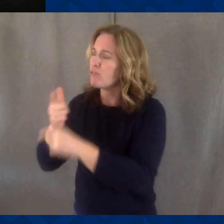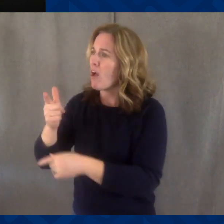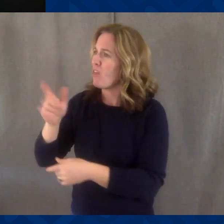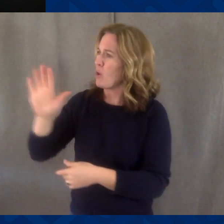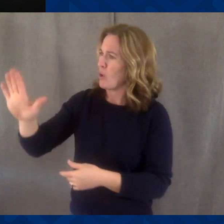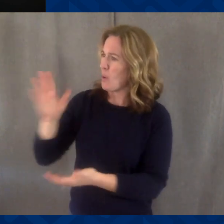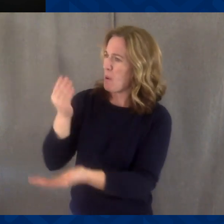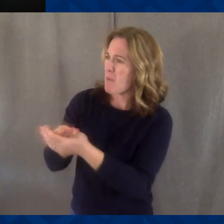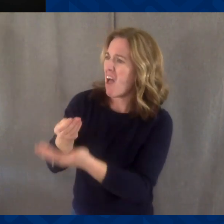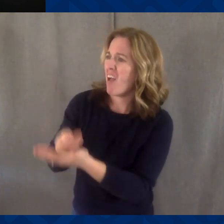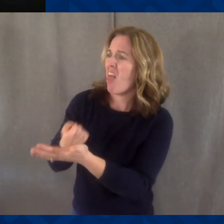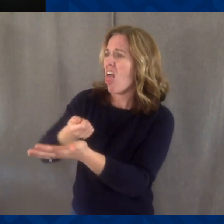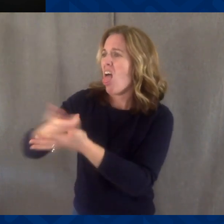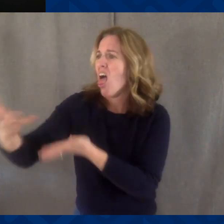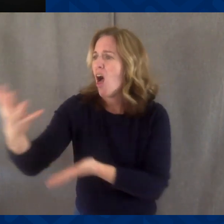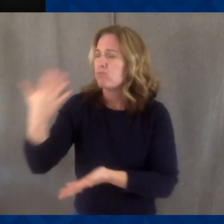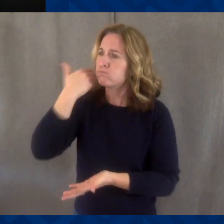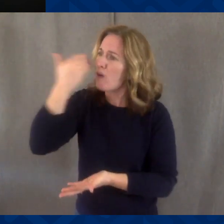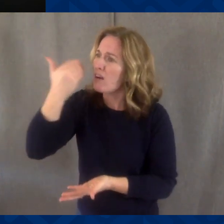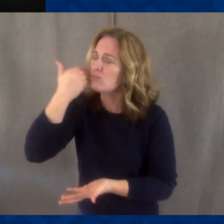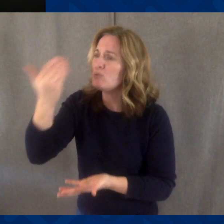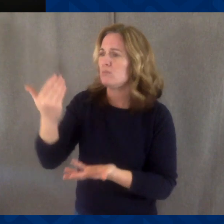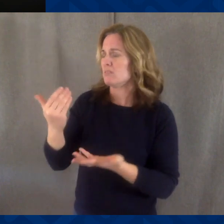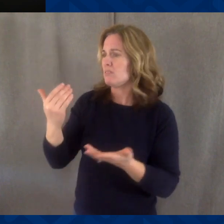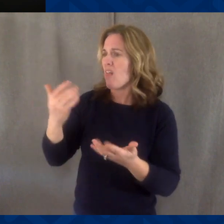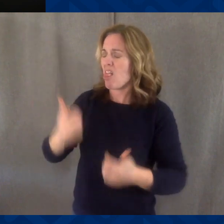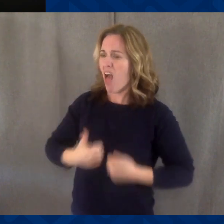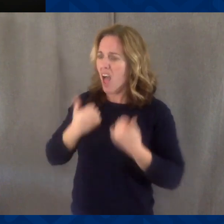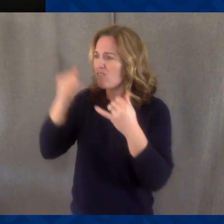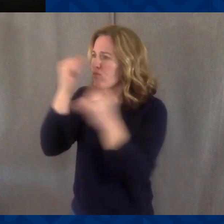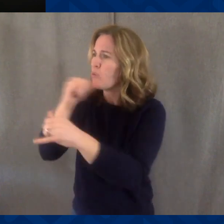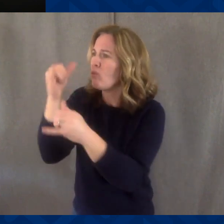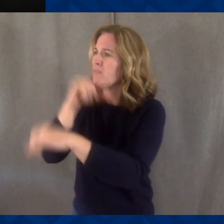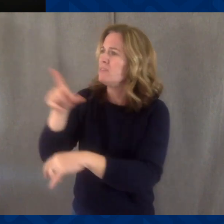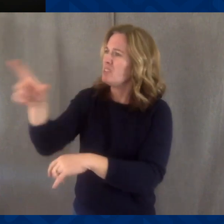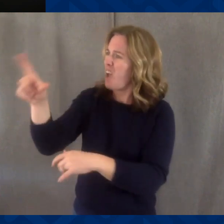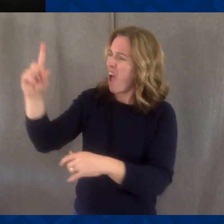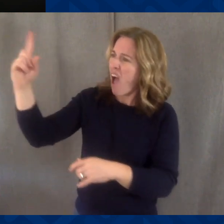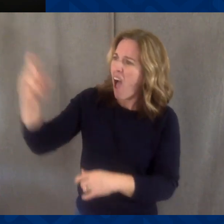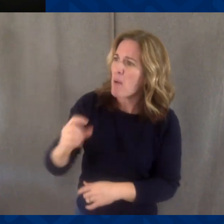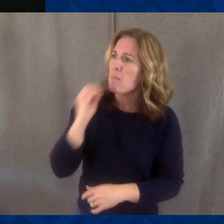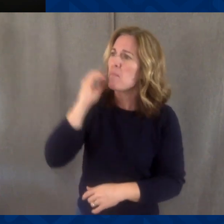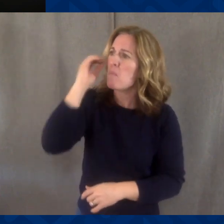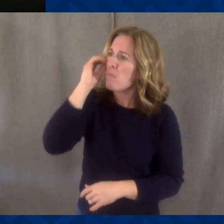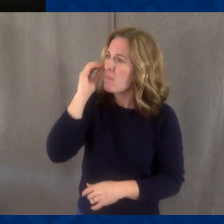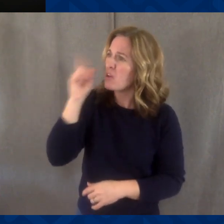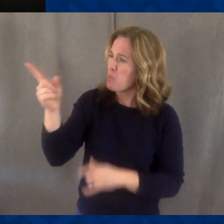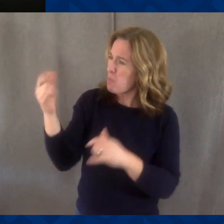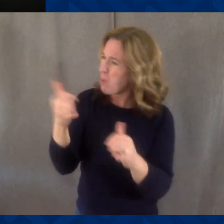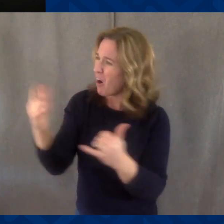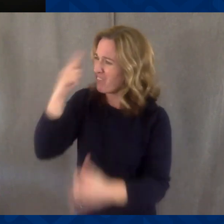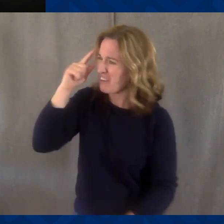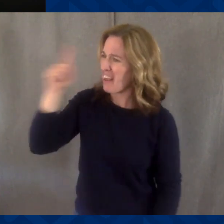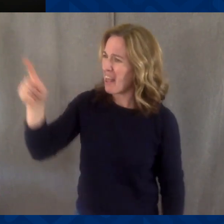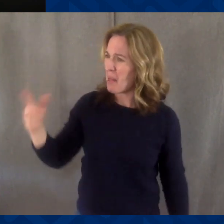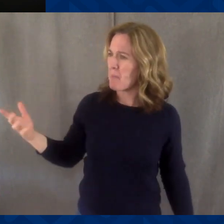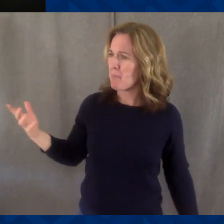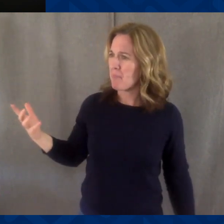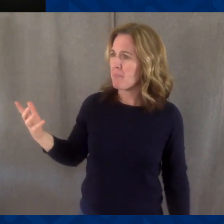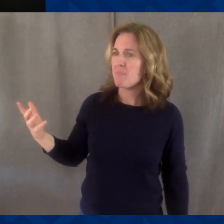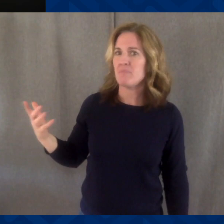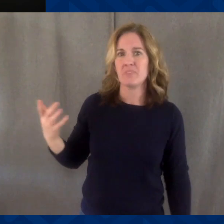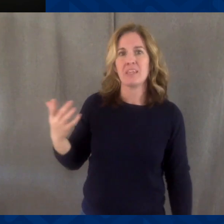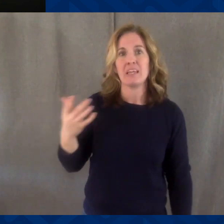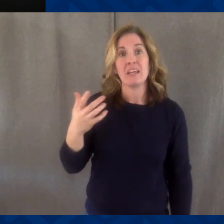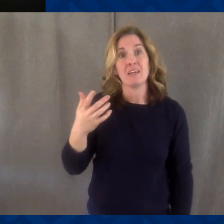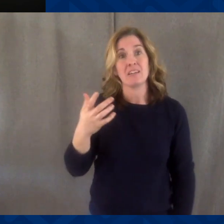on prostitutes and reckless living, he wanders his way home, and you're going to party for him? In essence, the older brother is asking this question